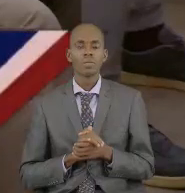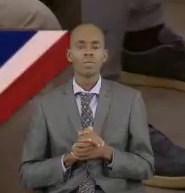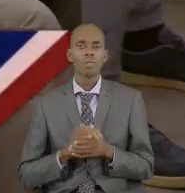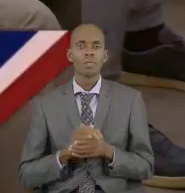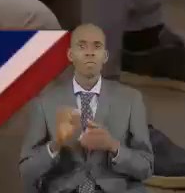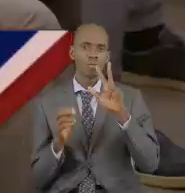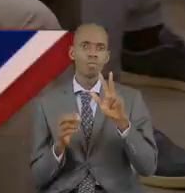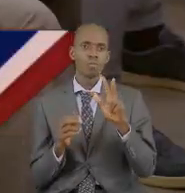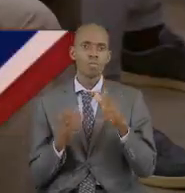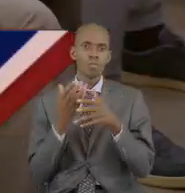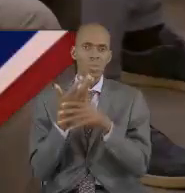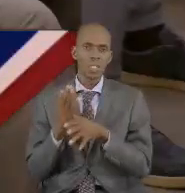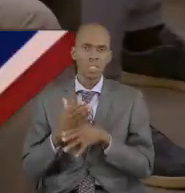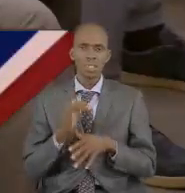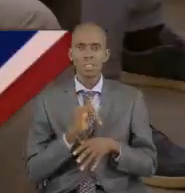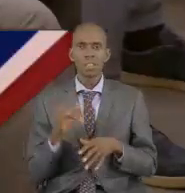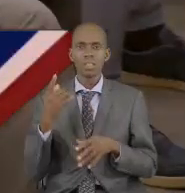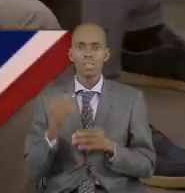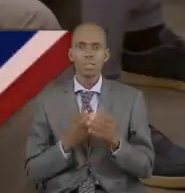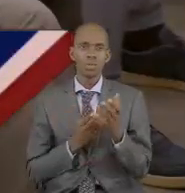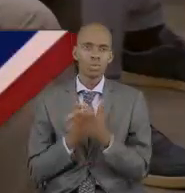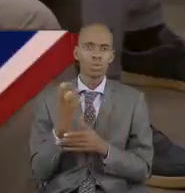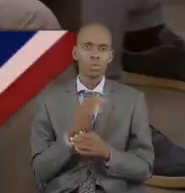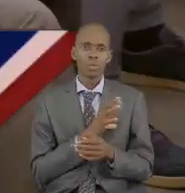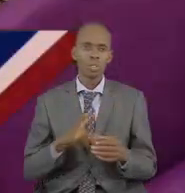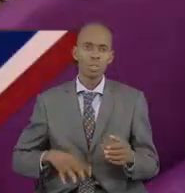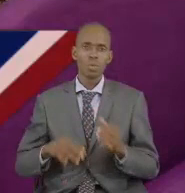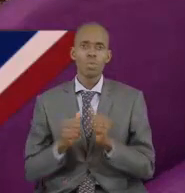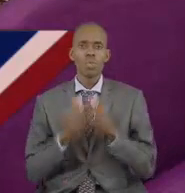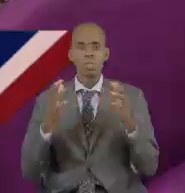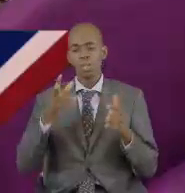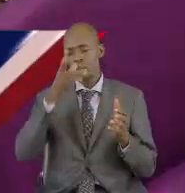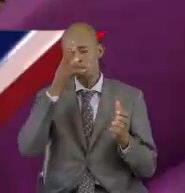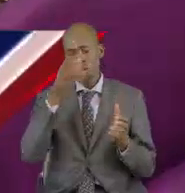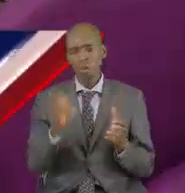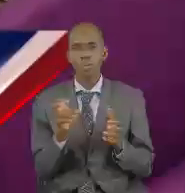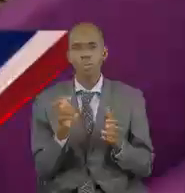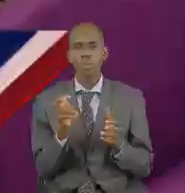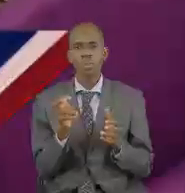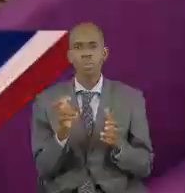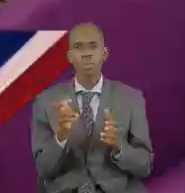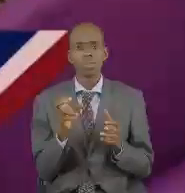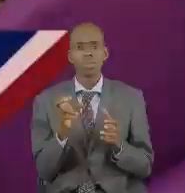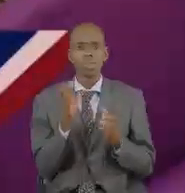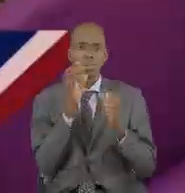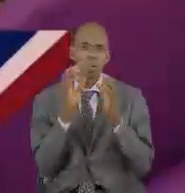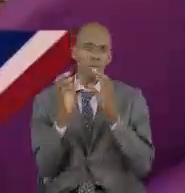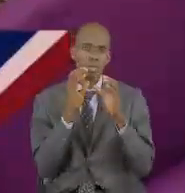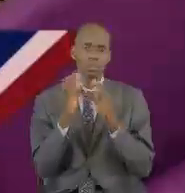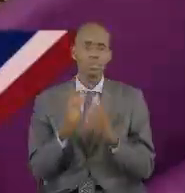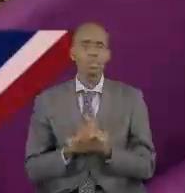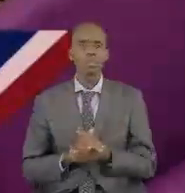sharing the truth of Christ without corrupt